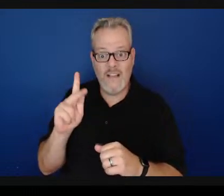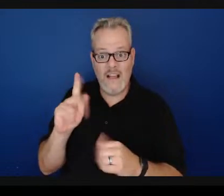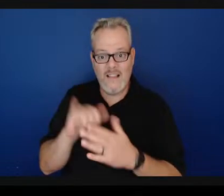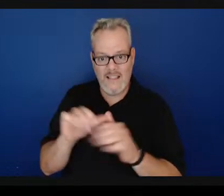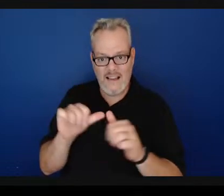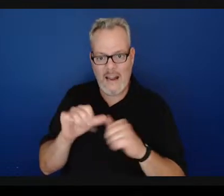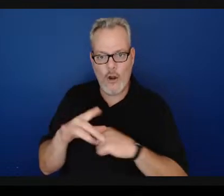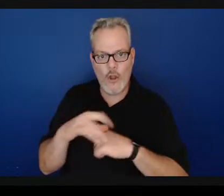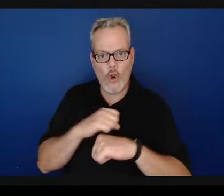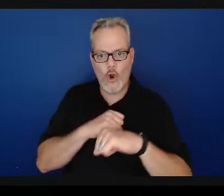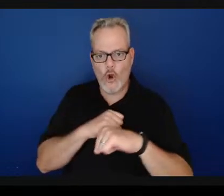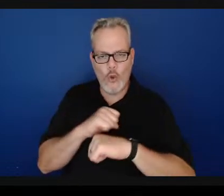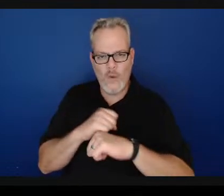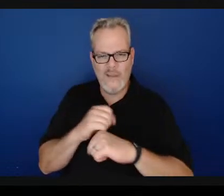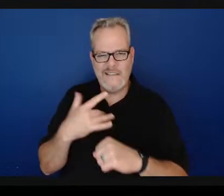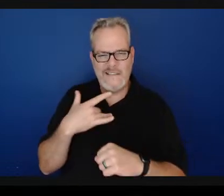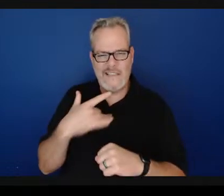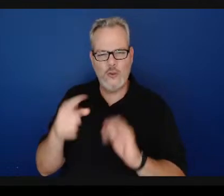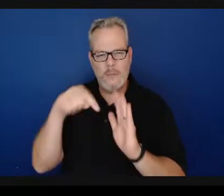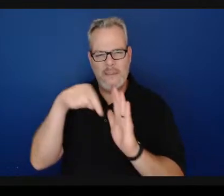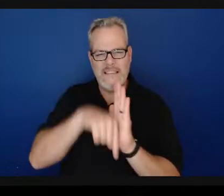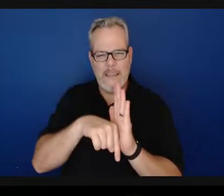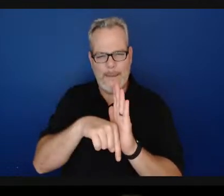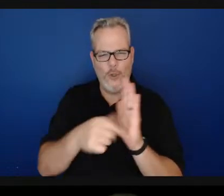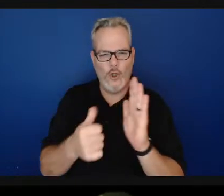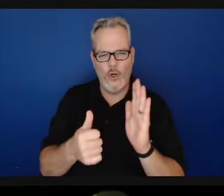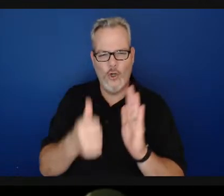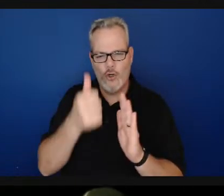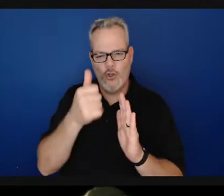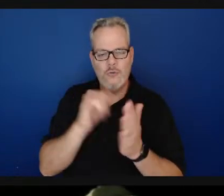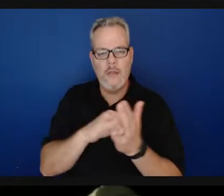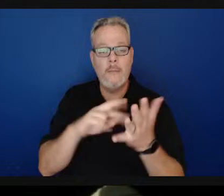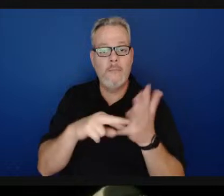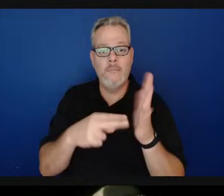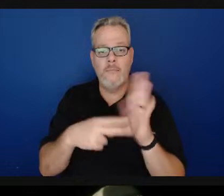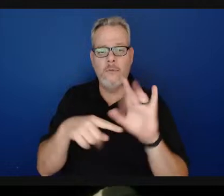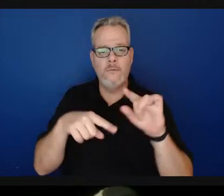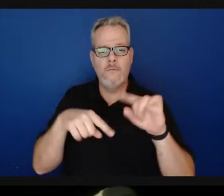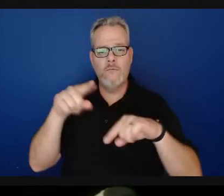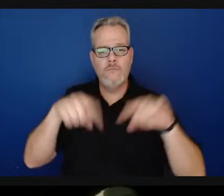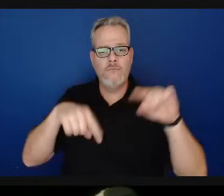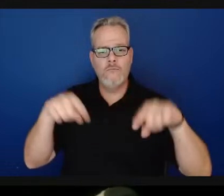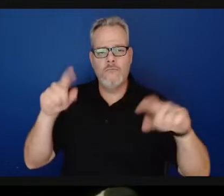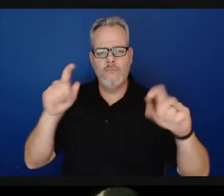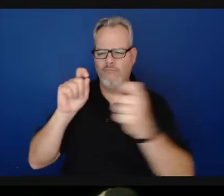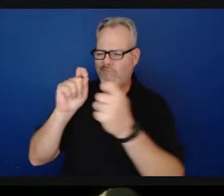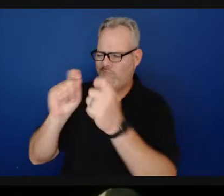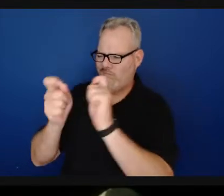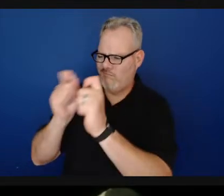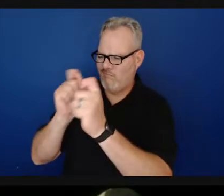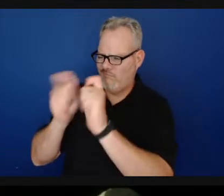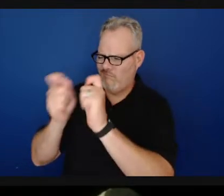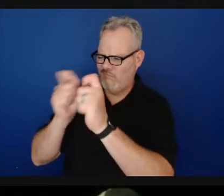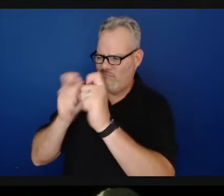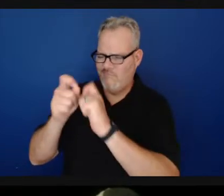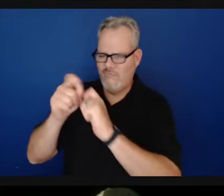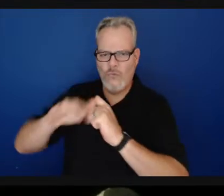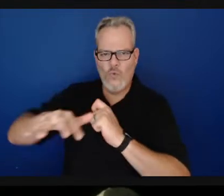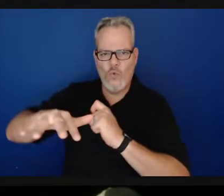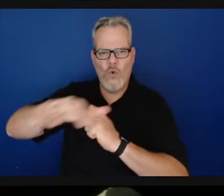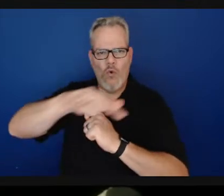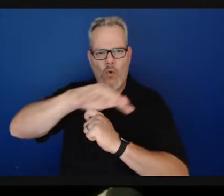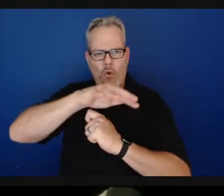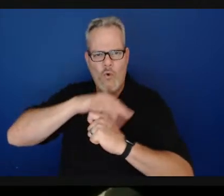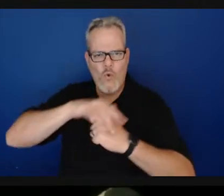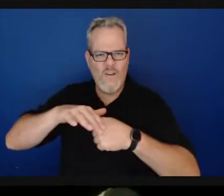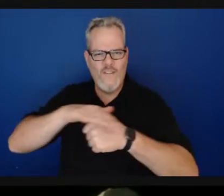earthquakes at the base are a little bit deeper usually. So you have all kinds of adjustments happening throughout the whole stack of the volcano. It's hard to describe it in 3D